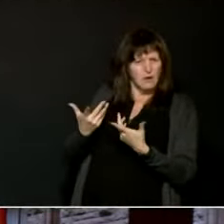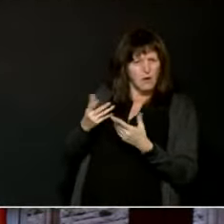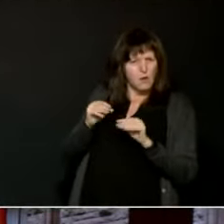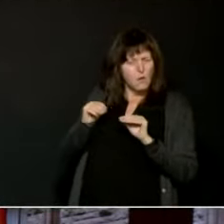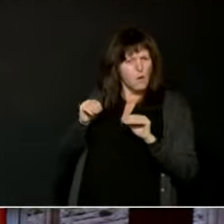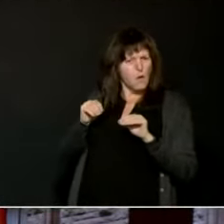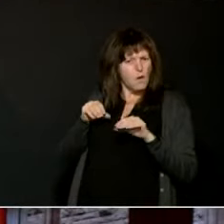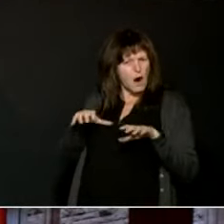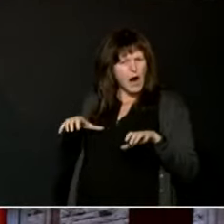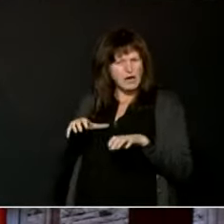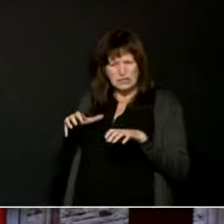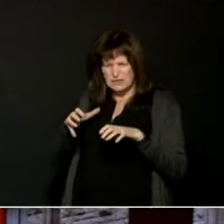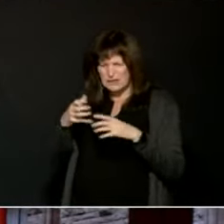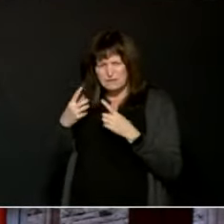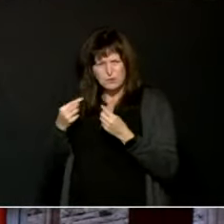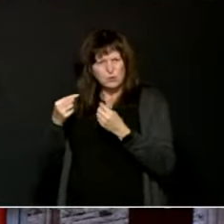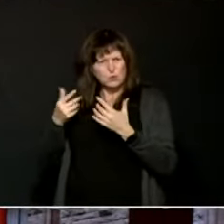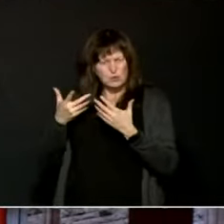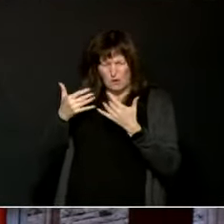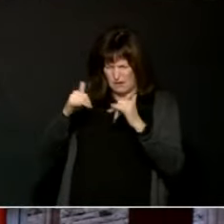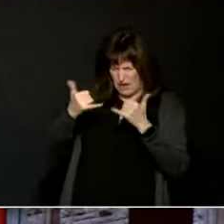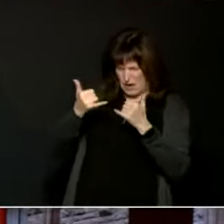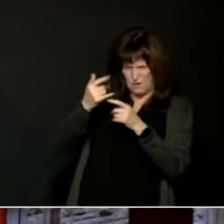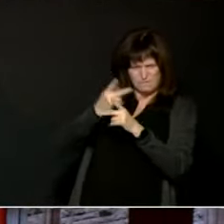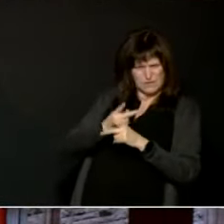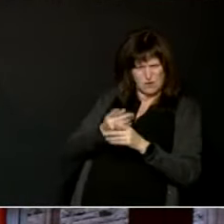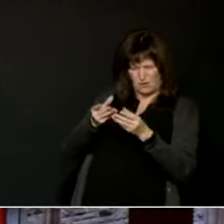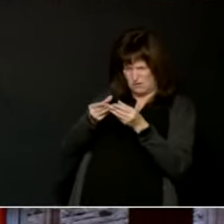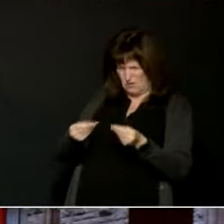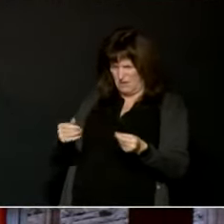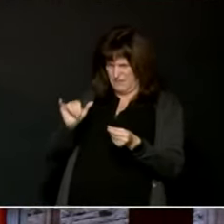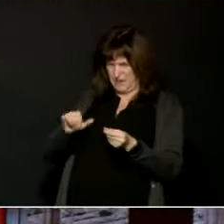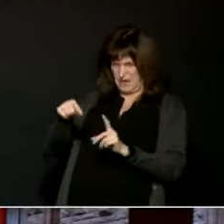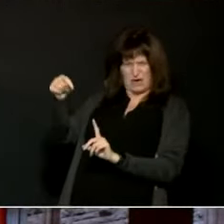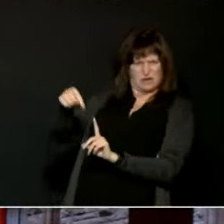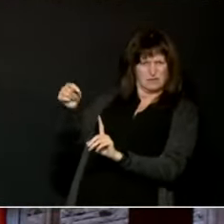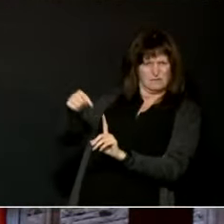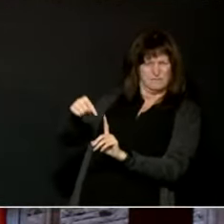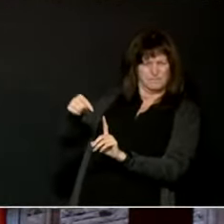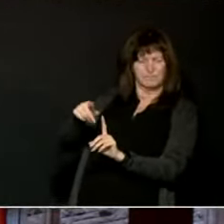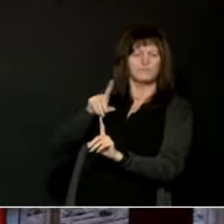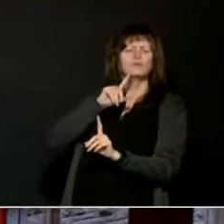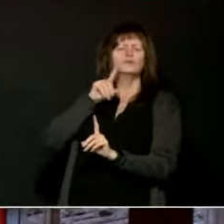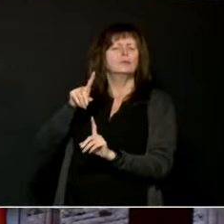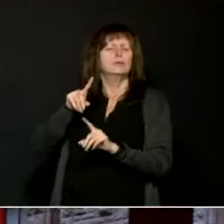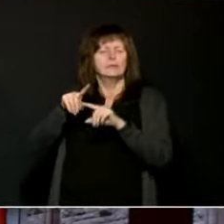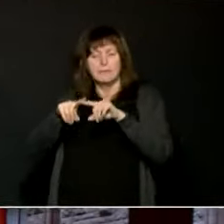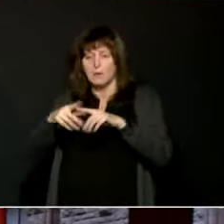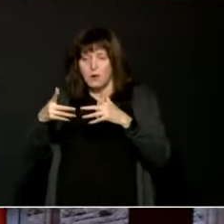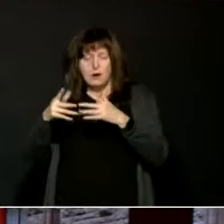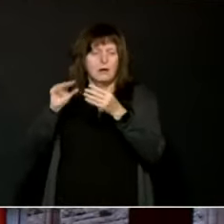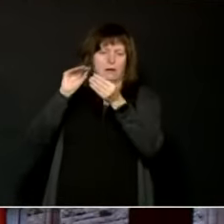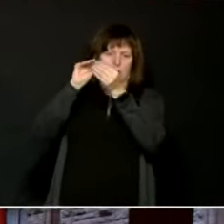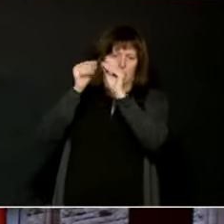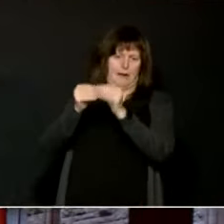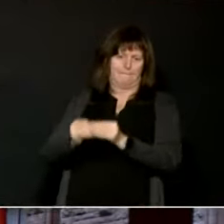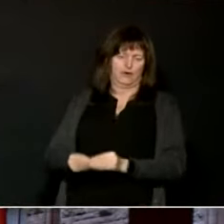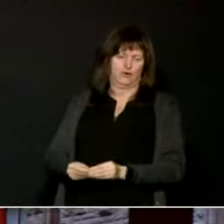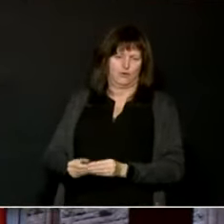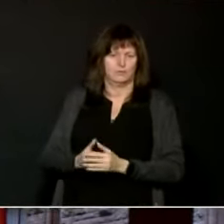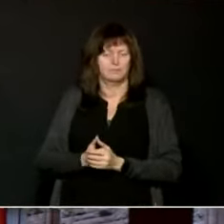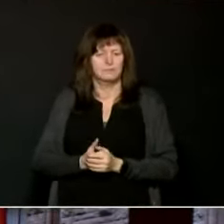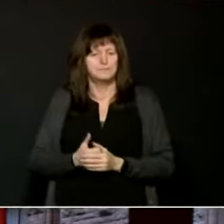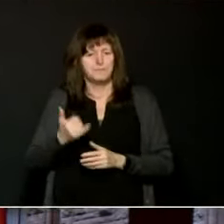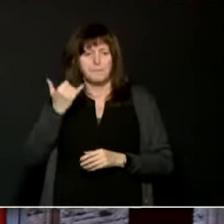perhaps around the week of April 12th, but that depends on how the data progresses, and we can change and amend that if we have